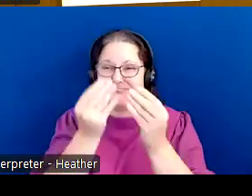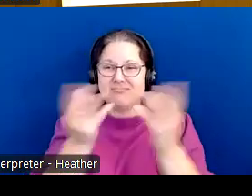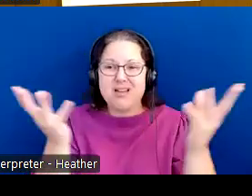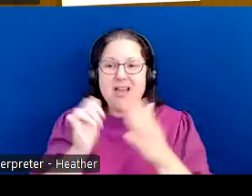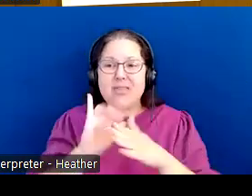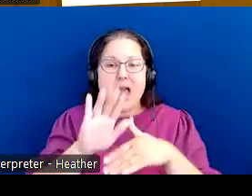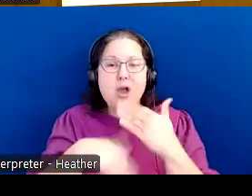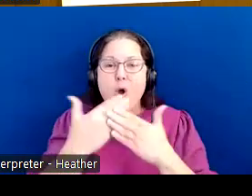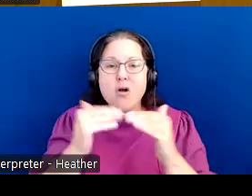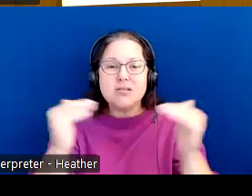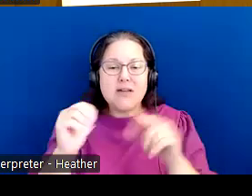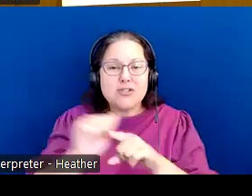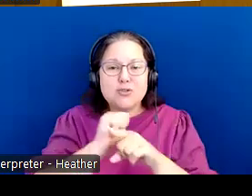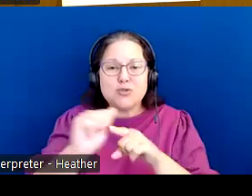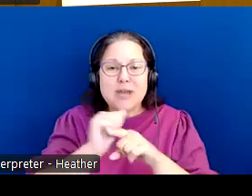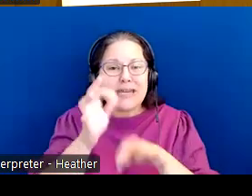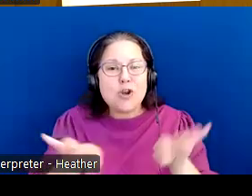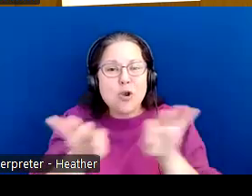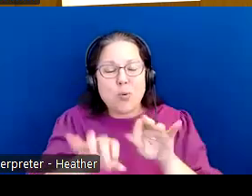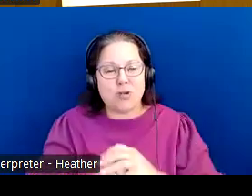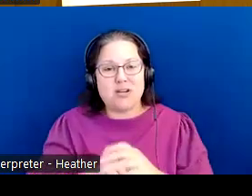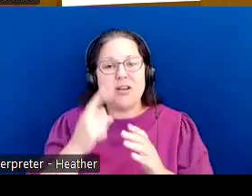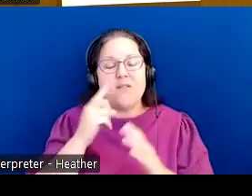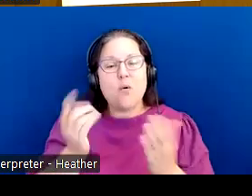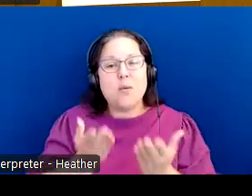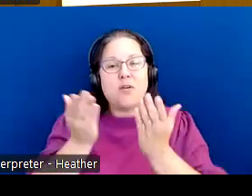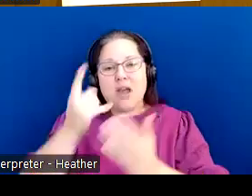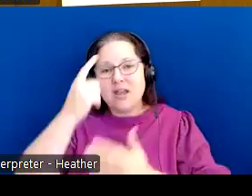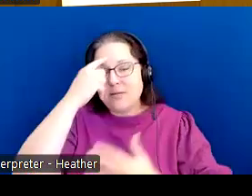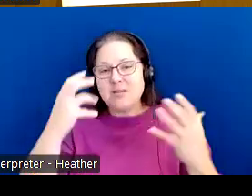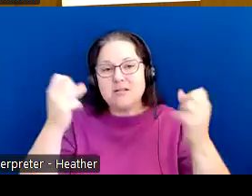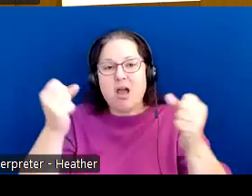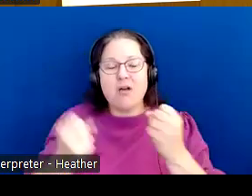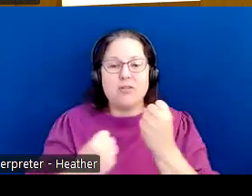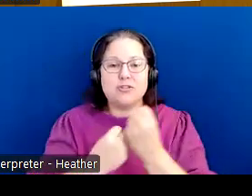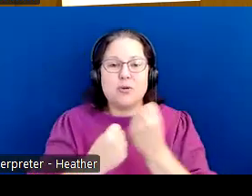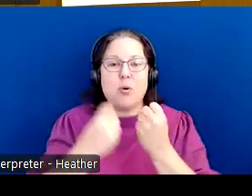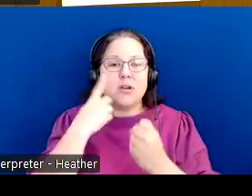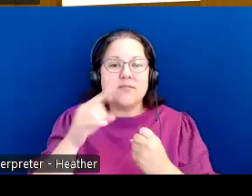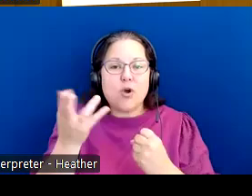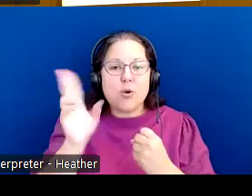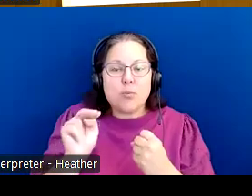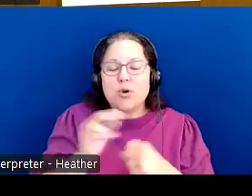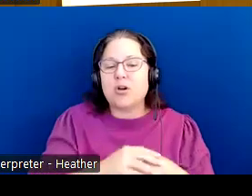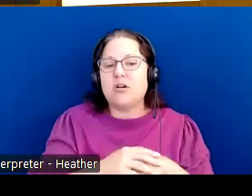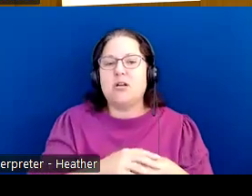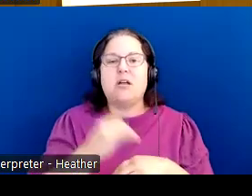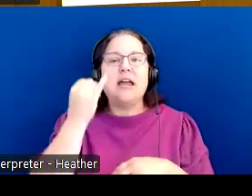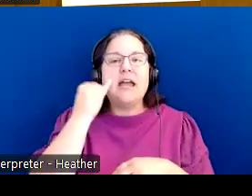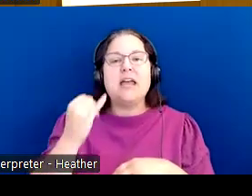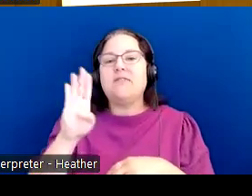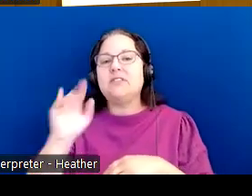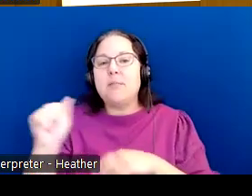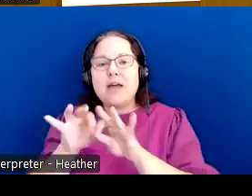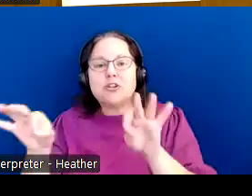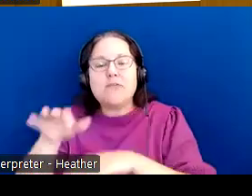levels of training have a role in providing mental health support for burn survivors, whether it's a bachelor's level child life